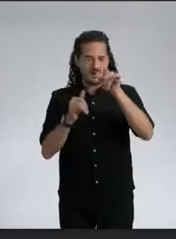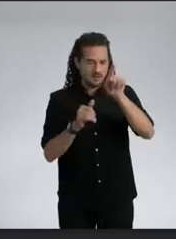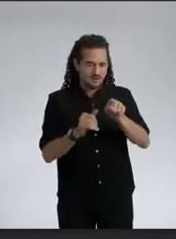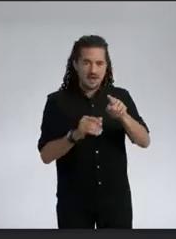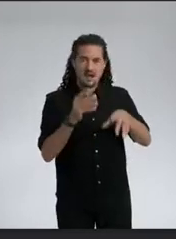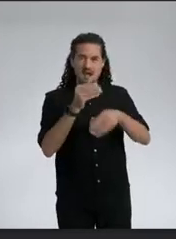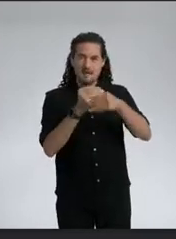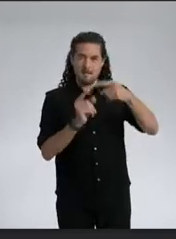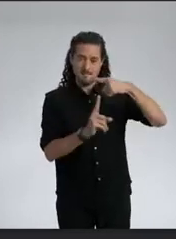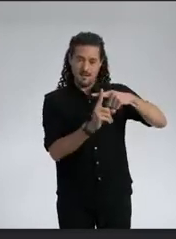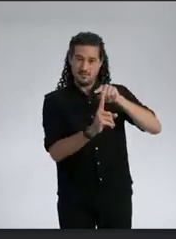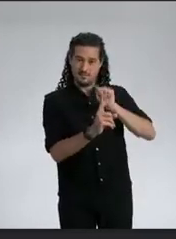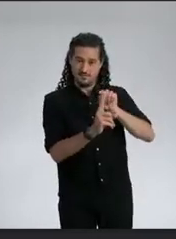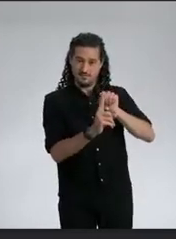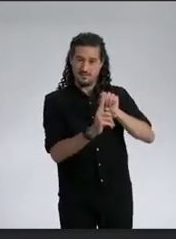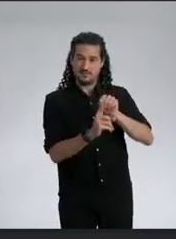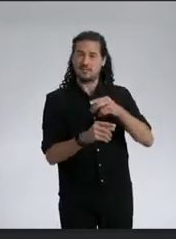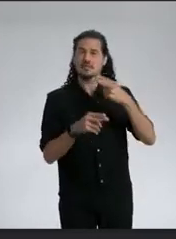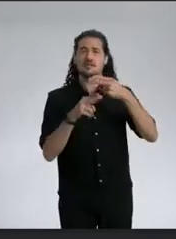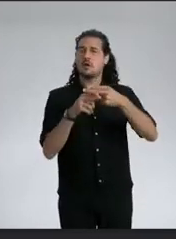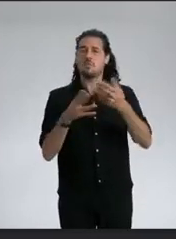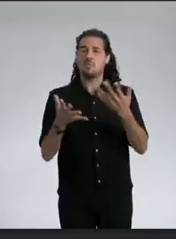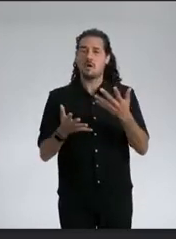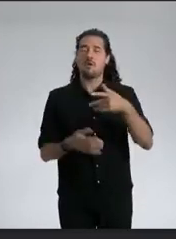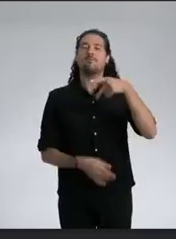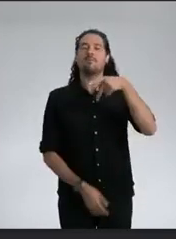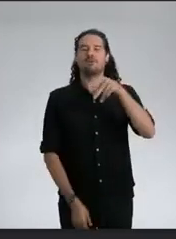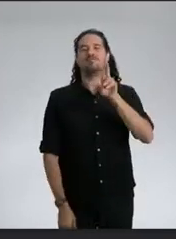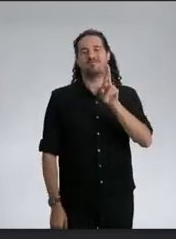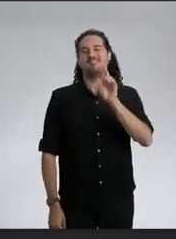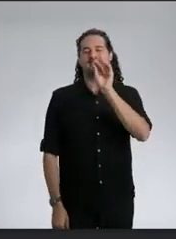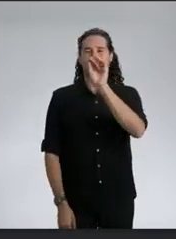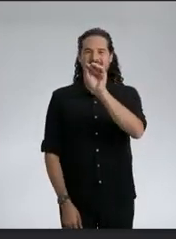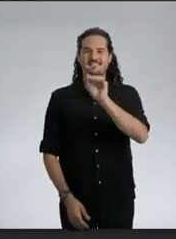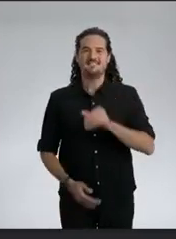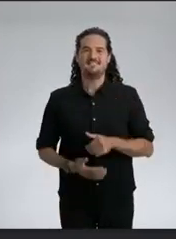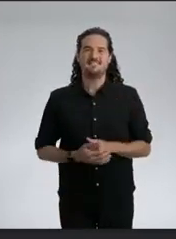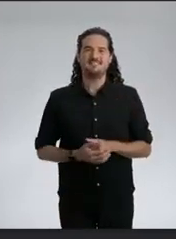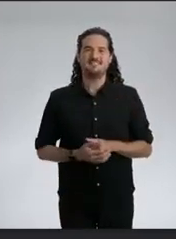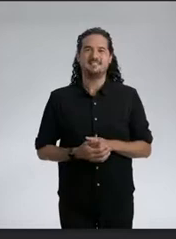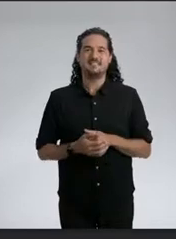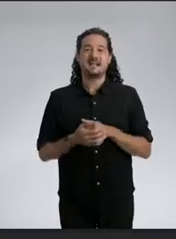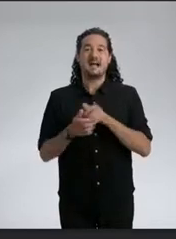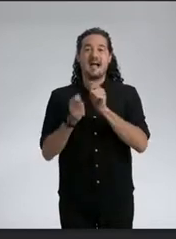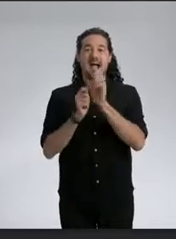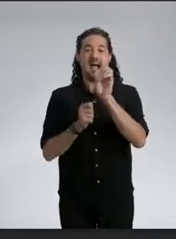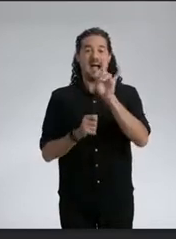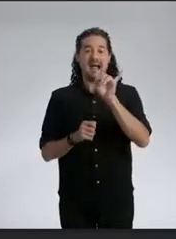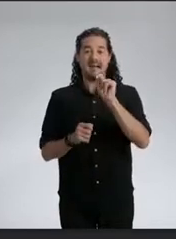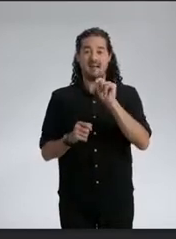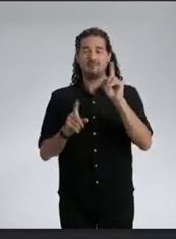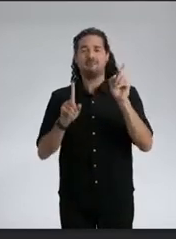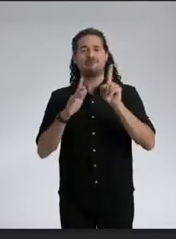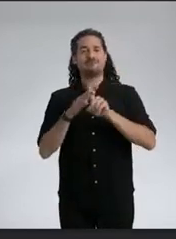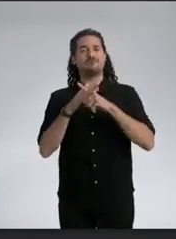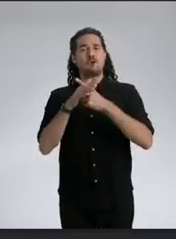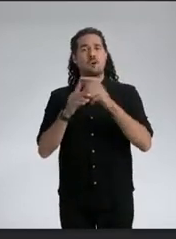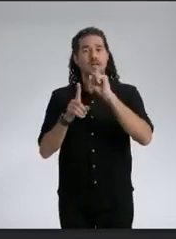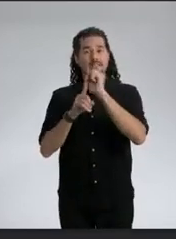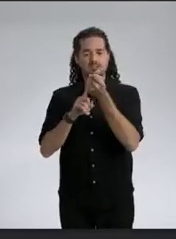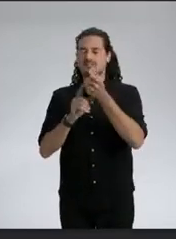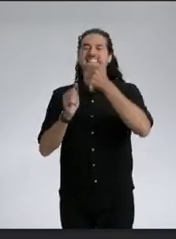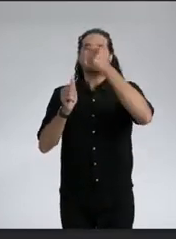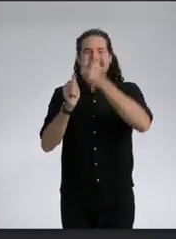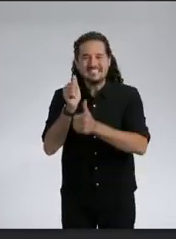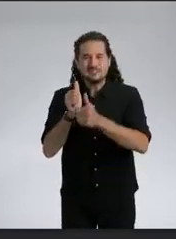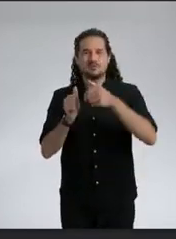I'll name the workflow Pull Requests, then edit its start conditions to run on every pull request that targets the